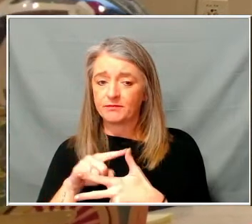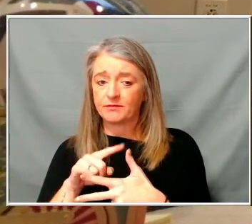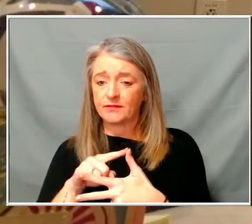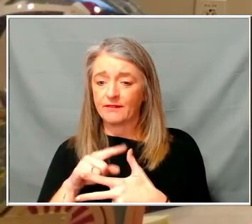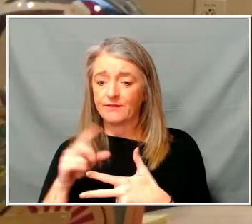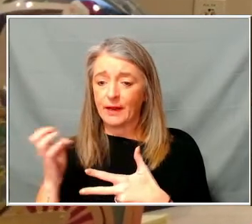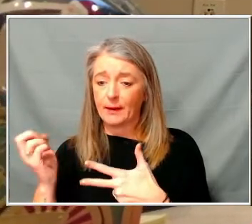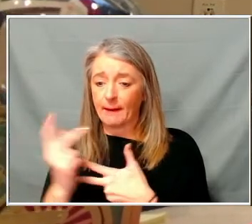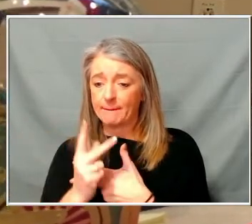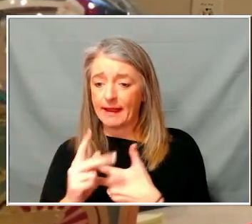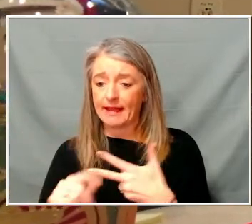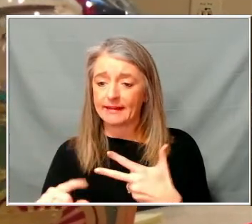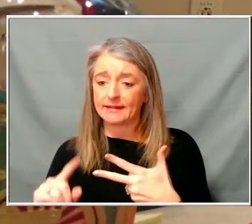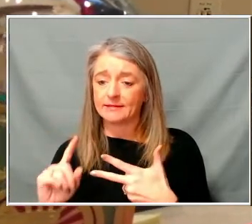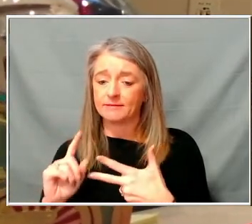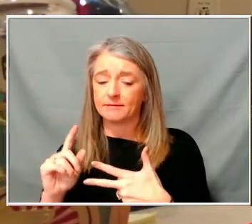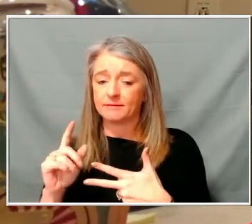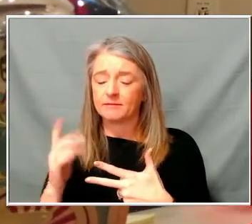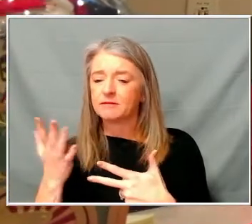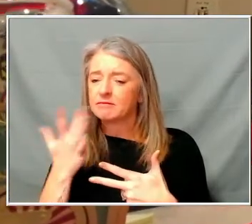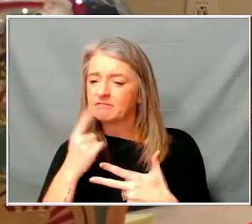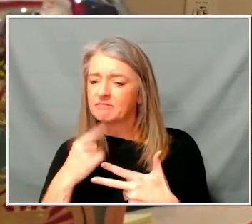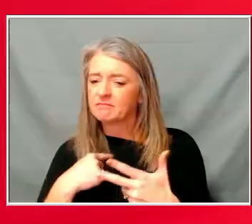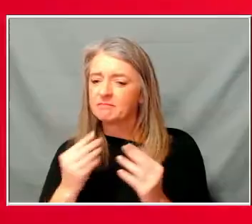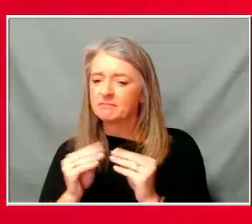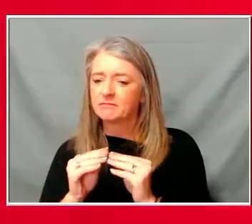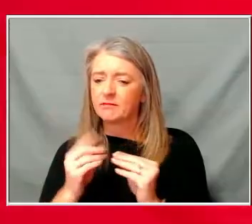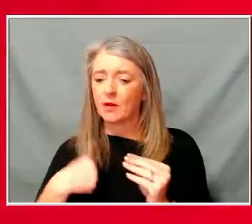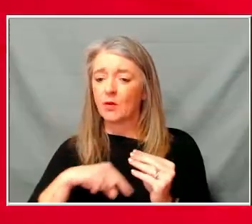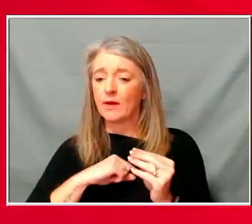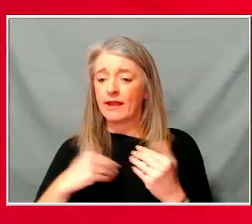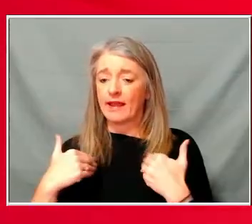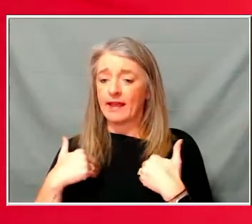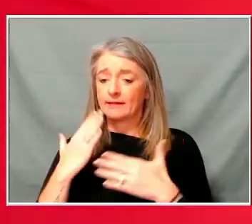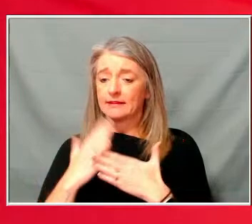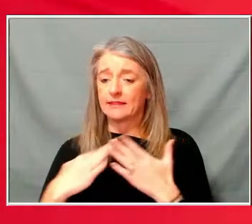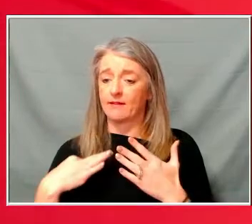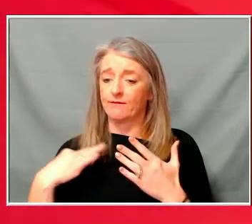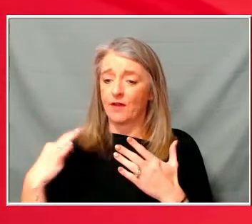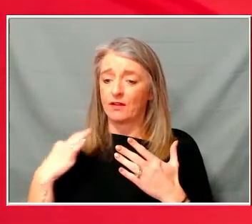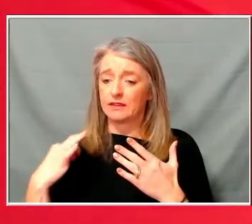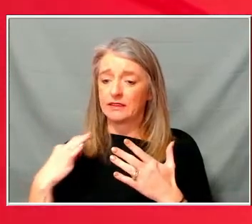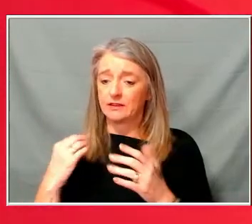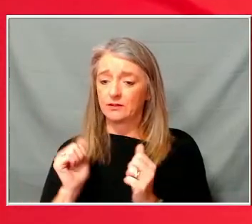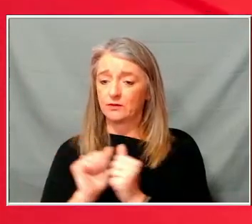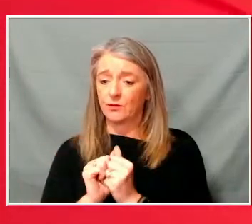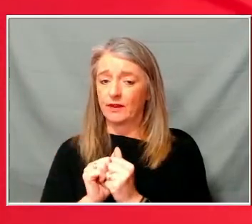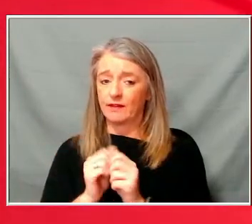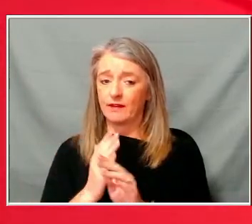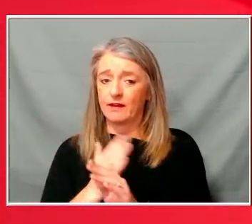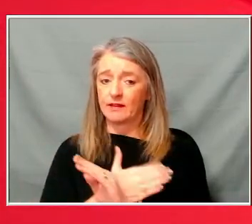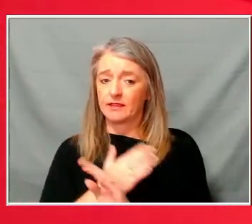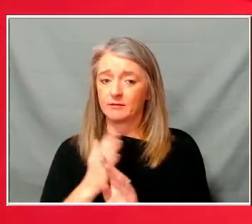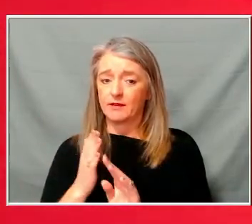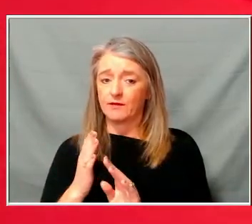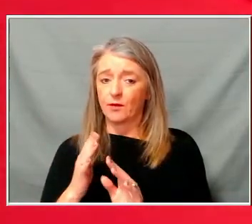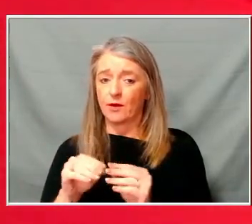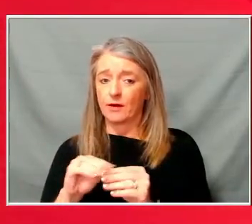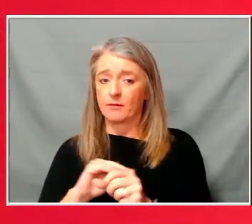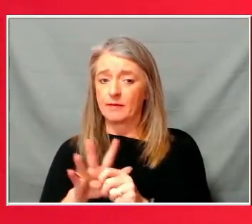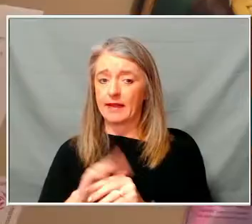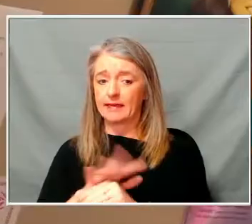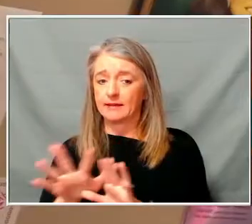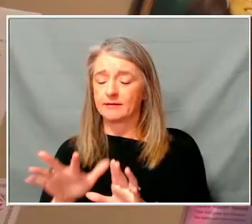back? Yes. Talk about that a bit. Yes. So we have some volunteers who were with us prior to the pandemic that have